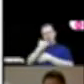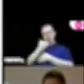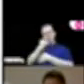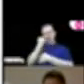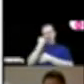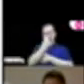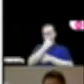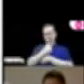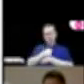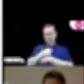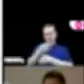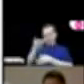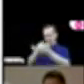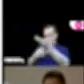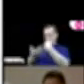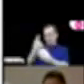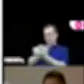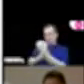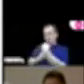story, you are going to